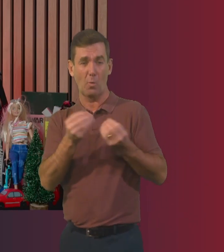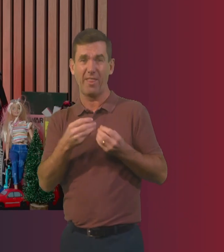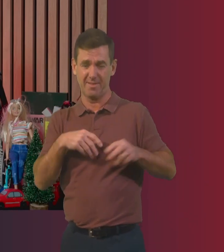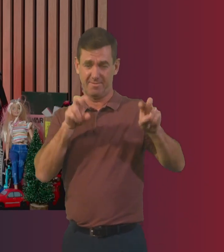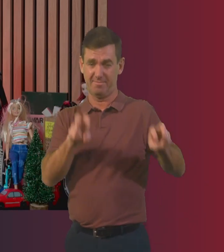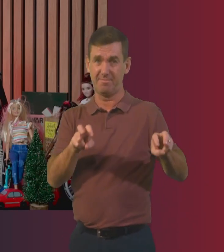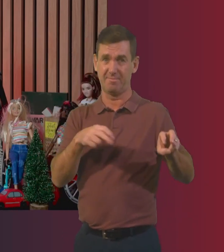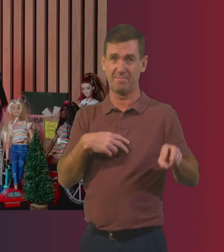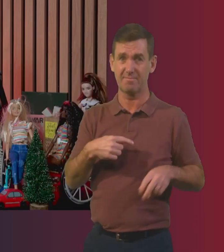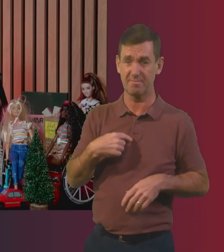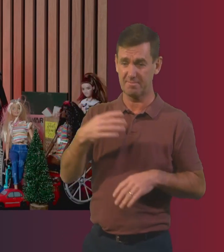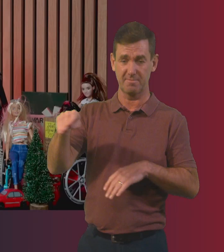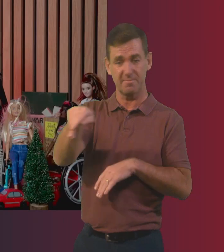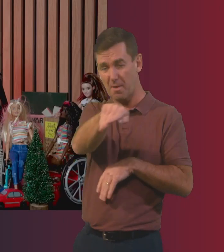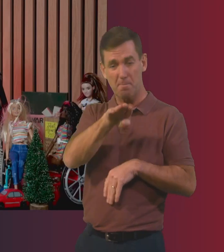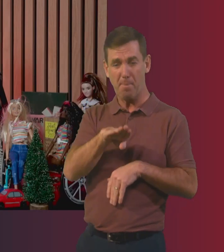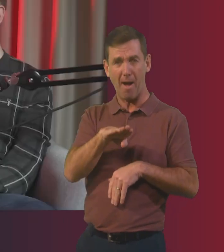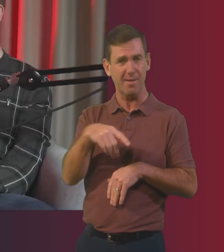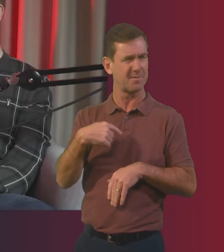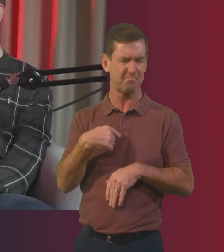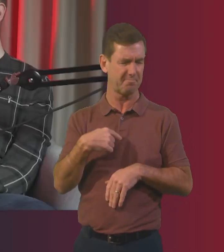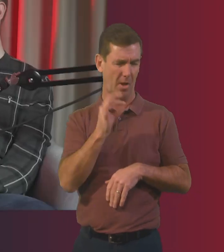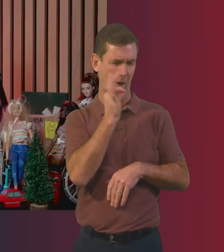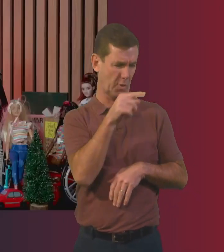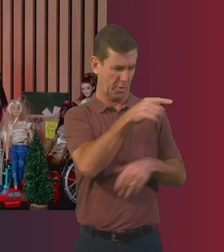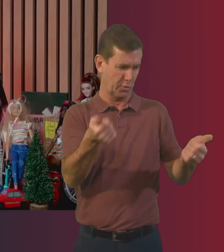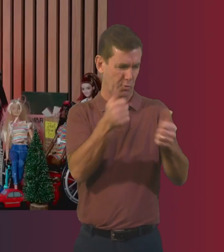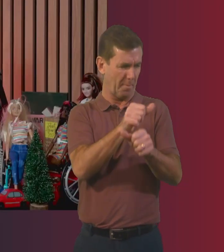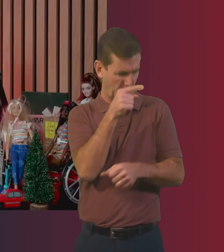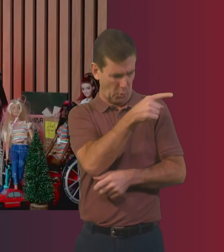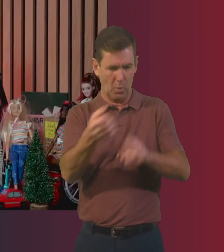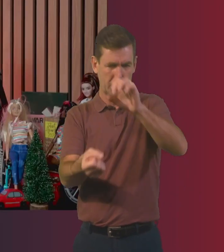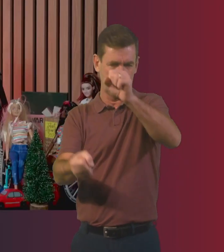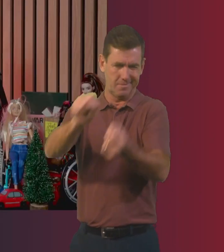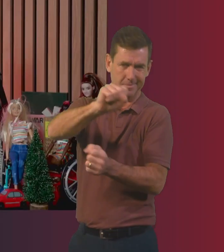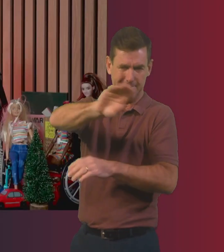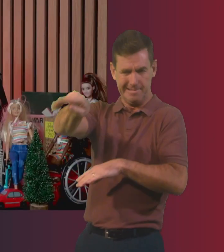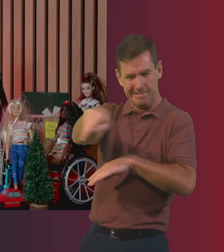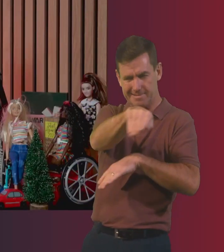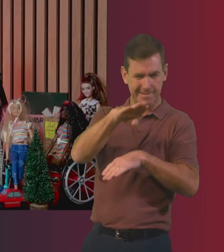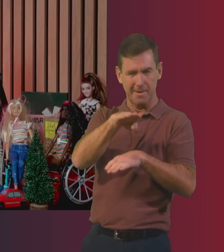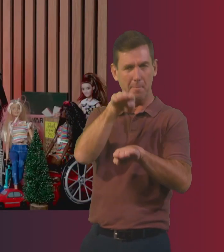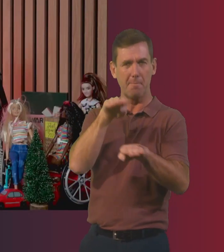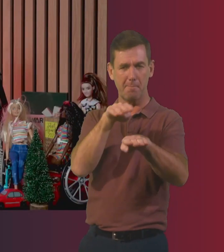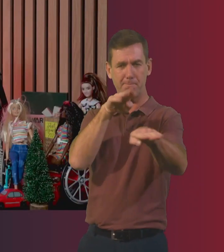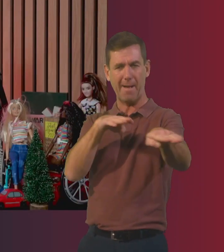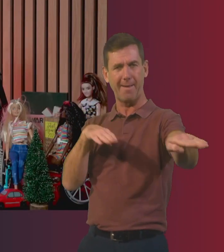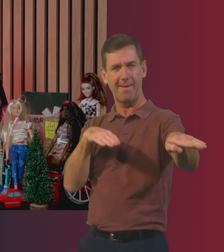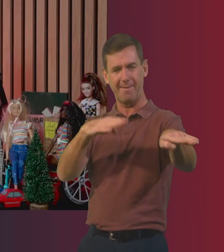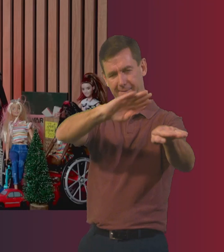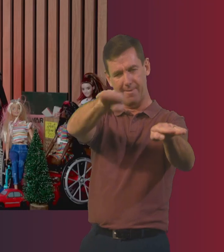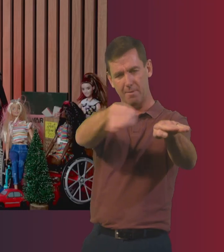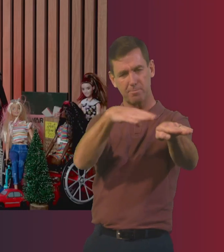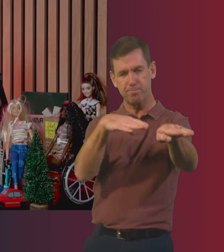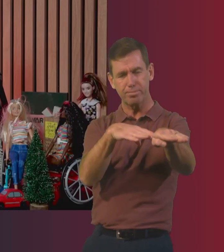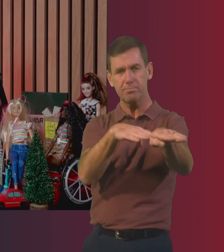get them to do it for me. I think that's my plan. But isn't it funny, like you don't often get that opportunity to test one. When I,